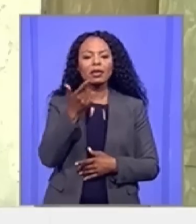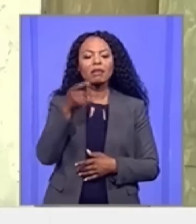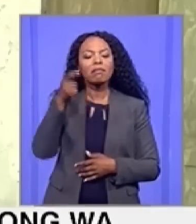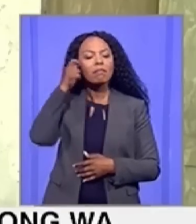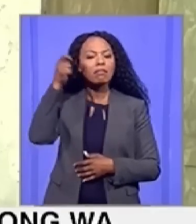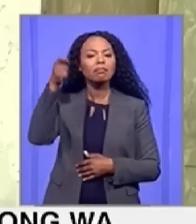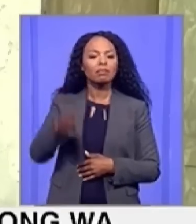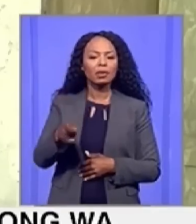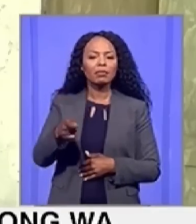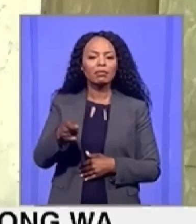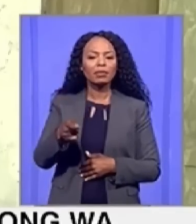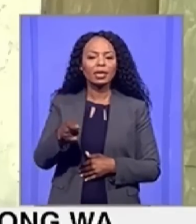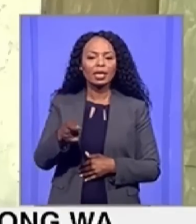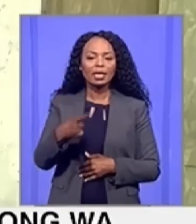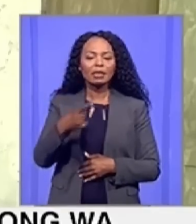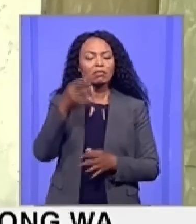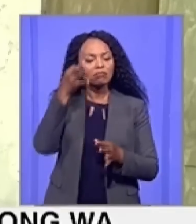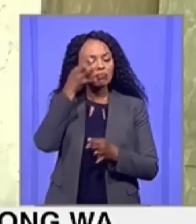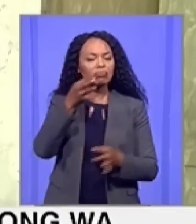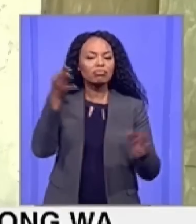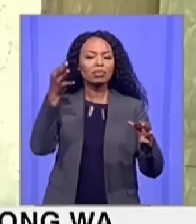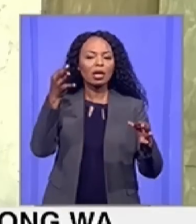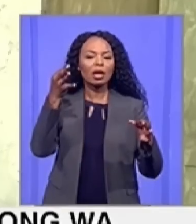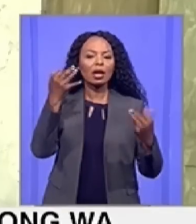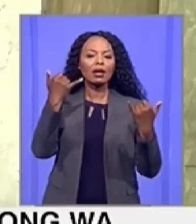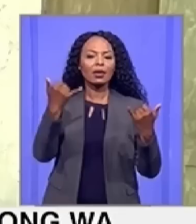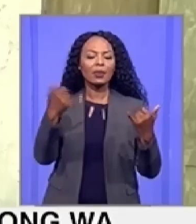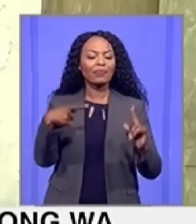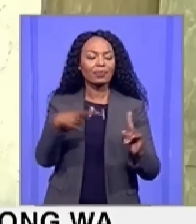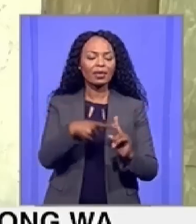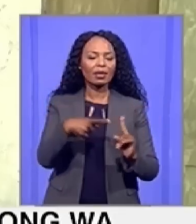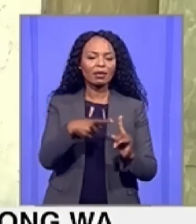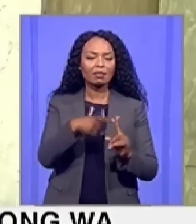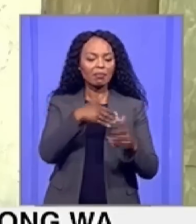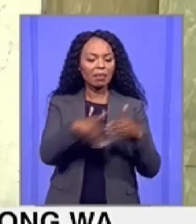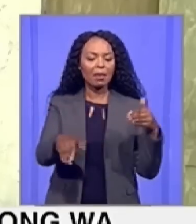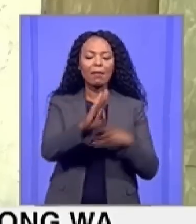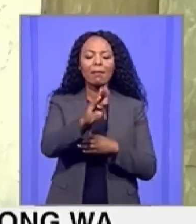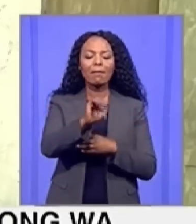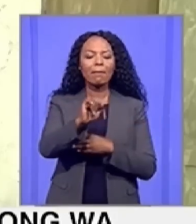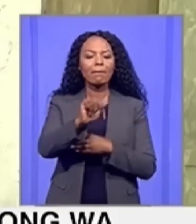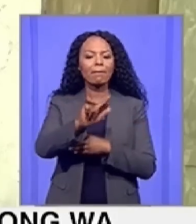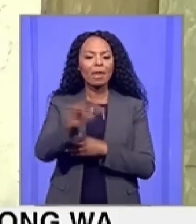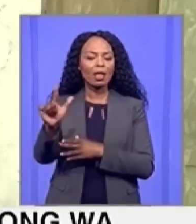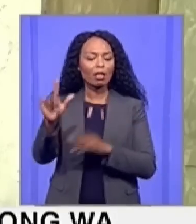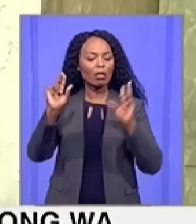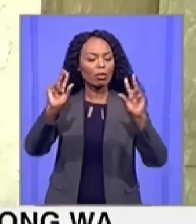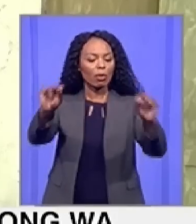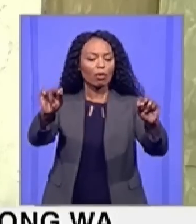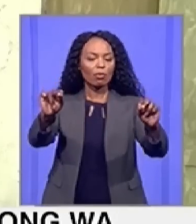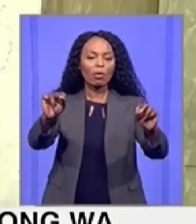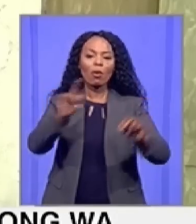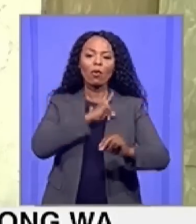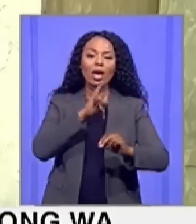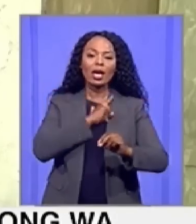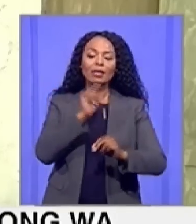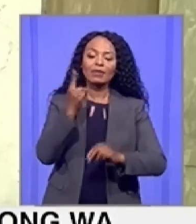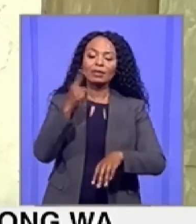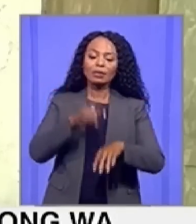ntlha gore go tloga ko tshimologong re dumela gore ga o tlo go nna mo molemong wa toka